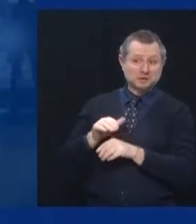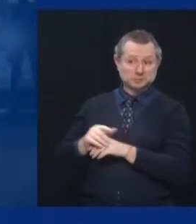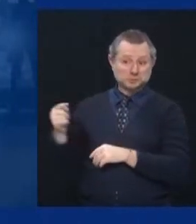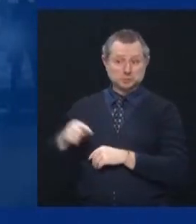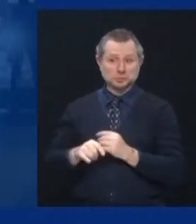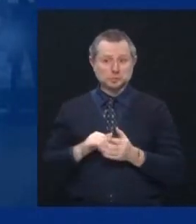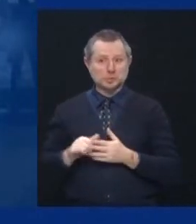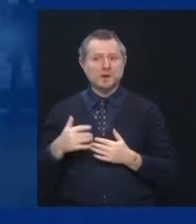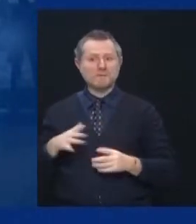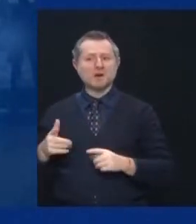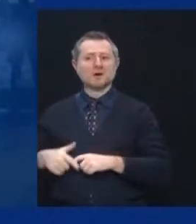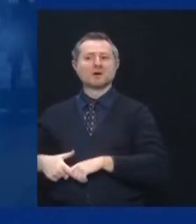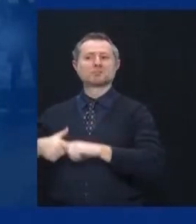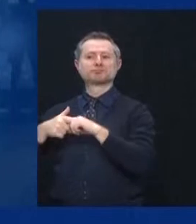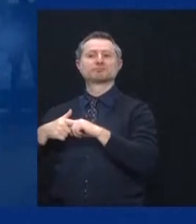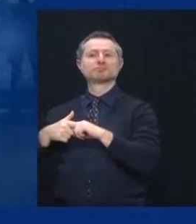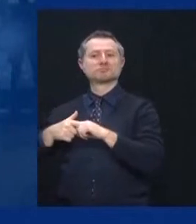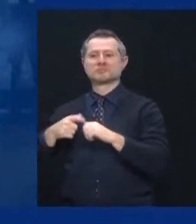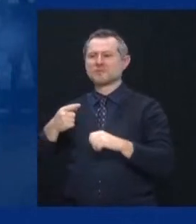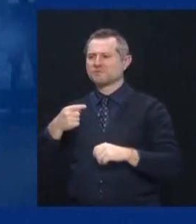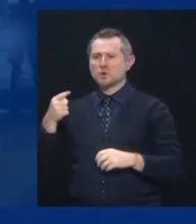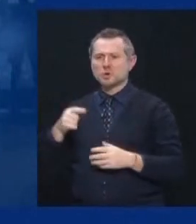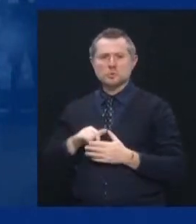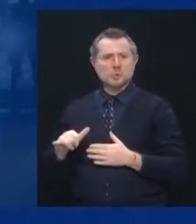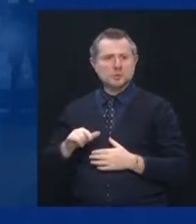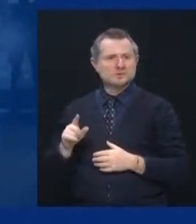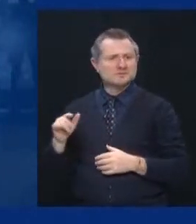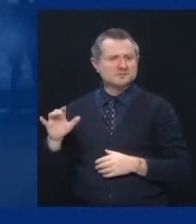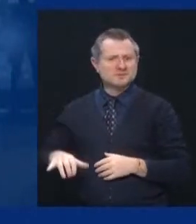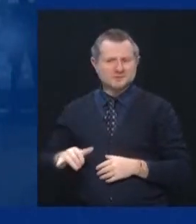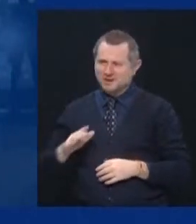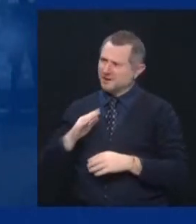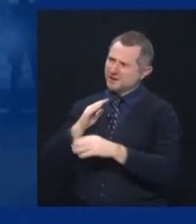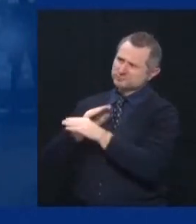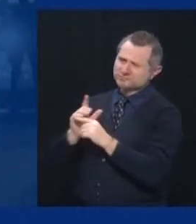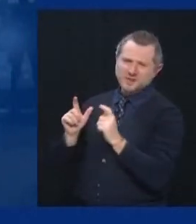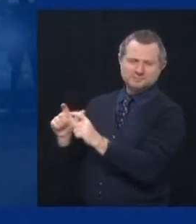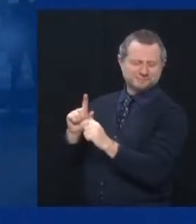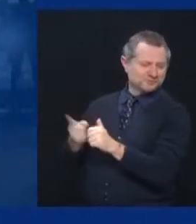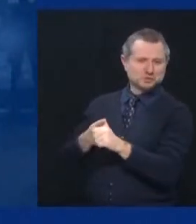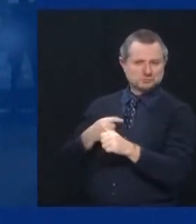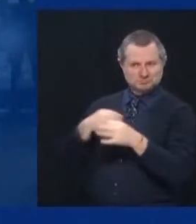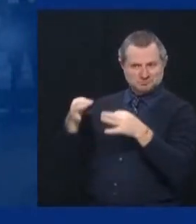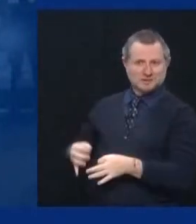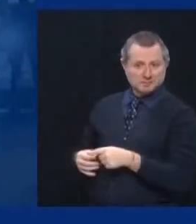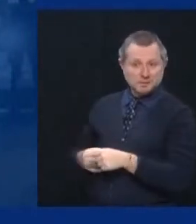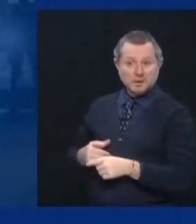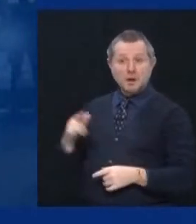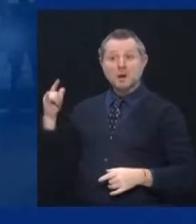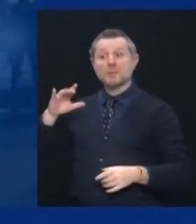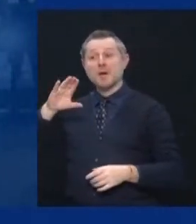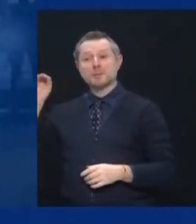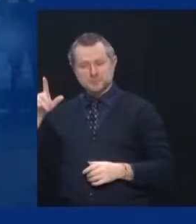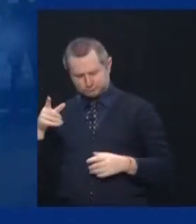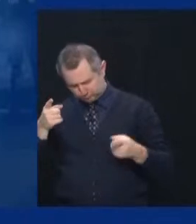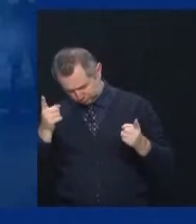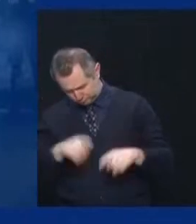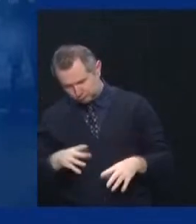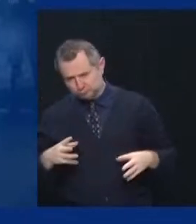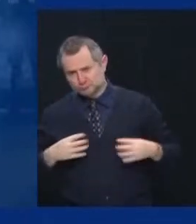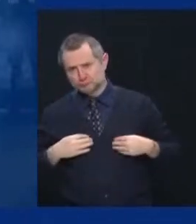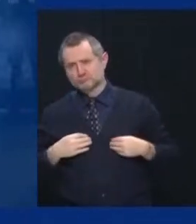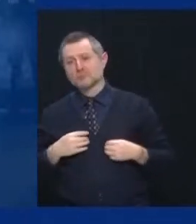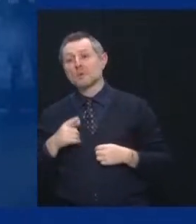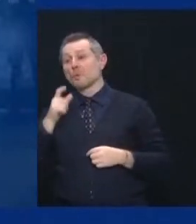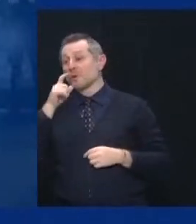earlier than any state in the United States, and I'm proud of that. We had the airlines agree that only people would land